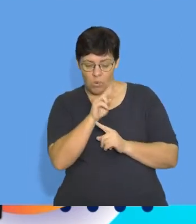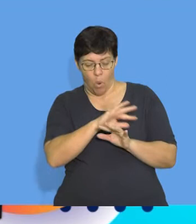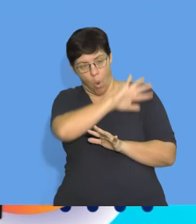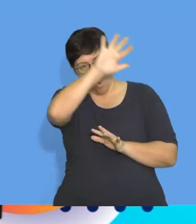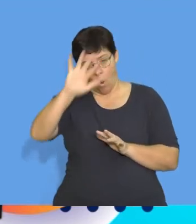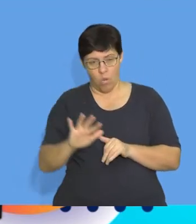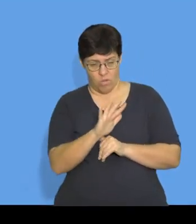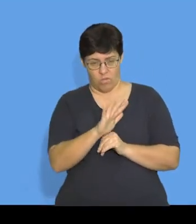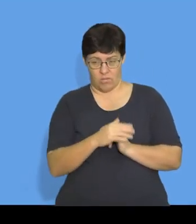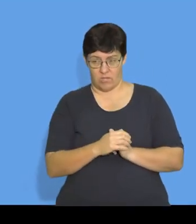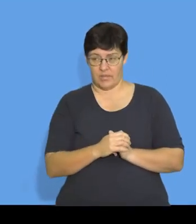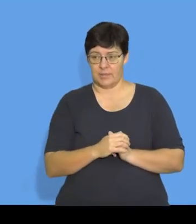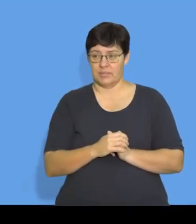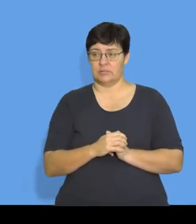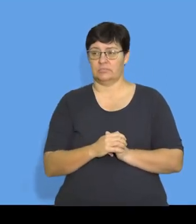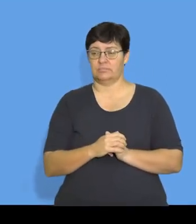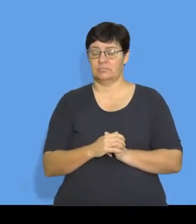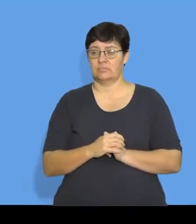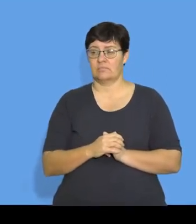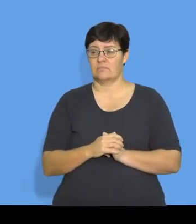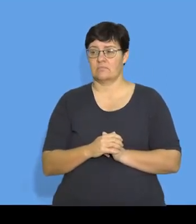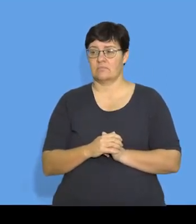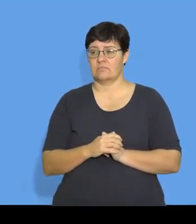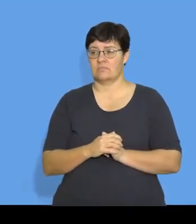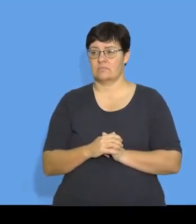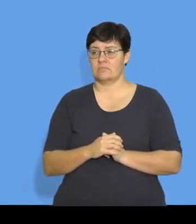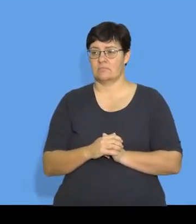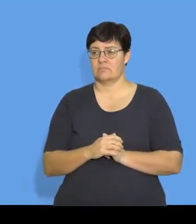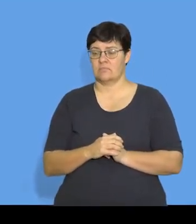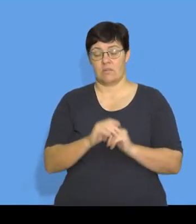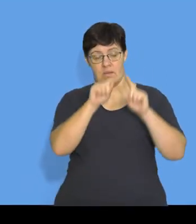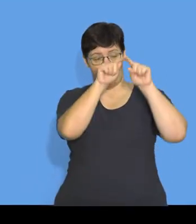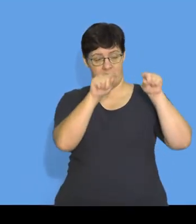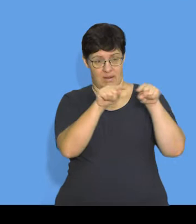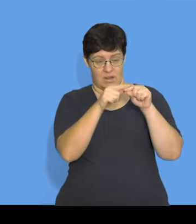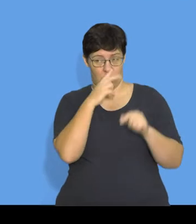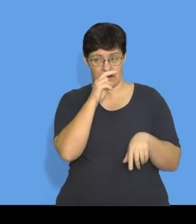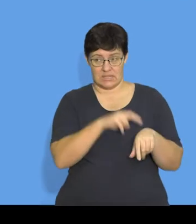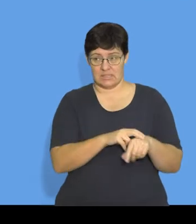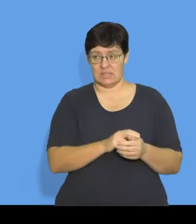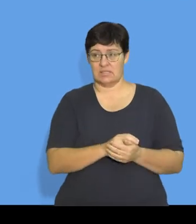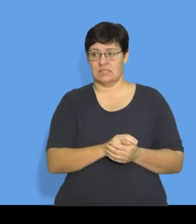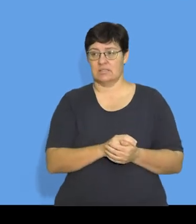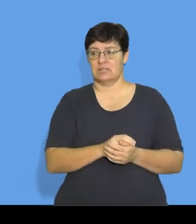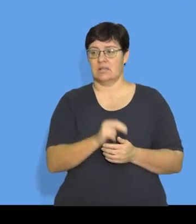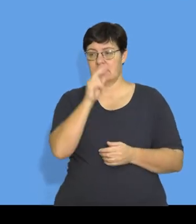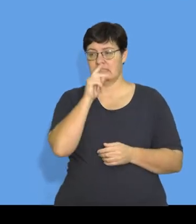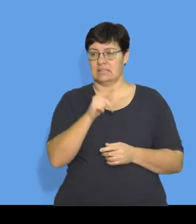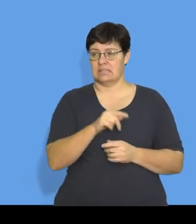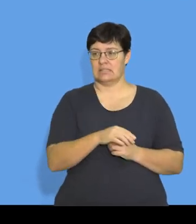when it hits the ground. So I need this little area and I need that